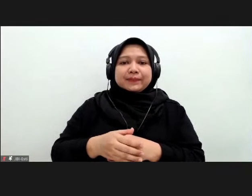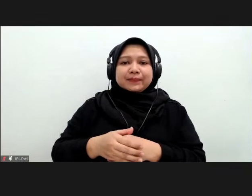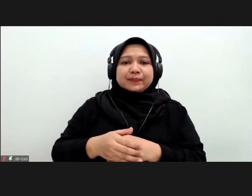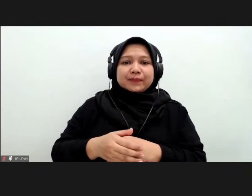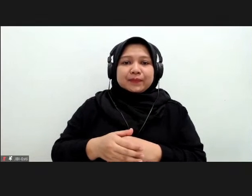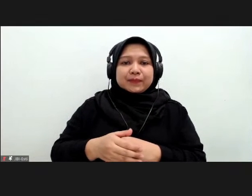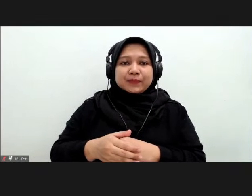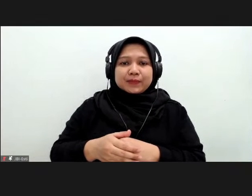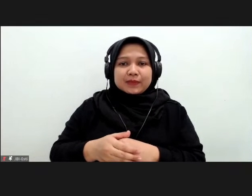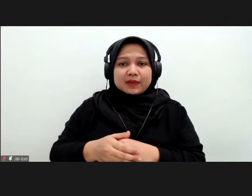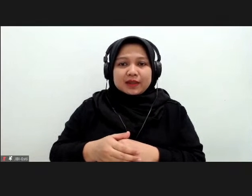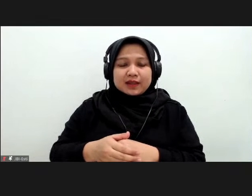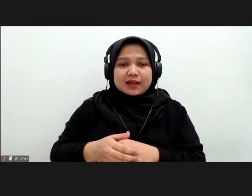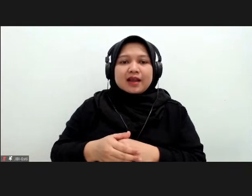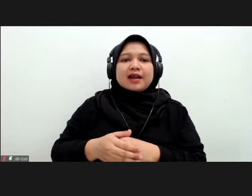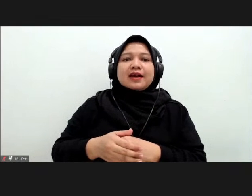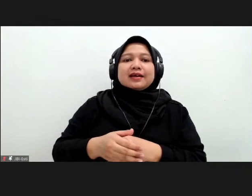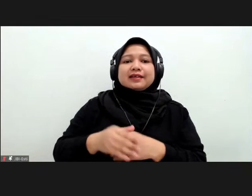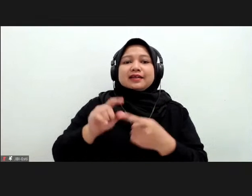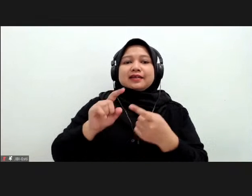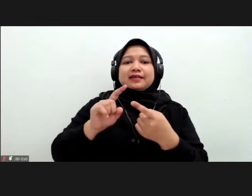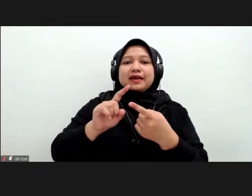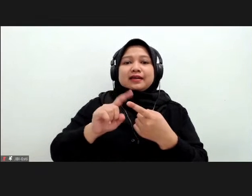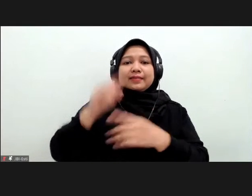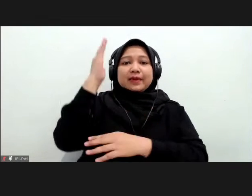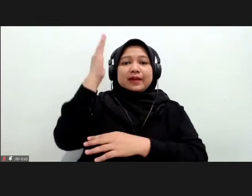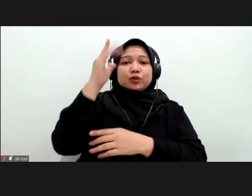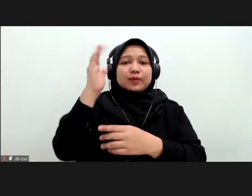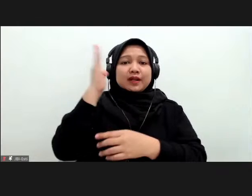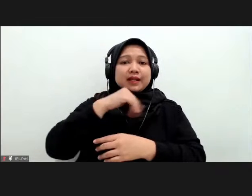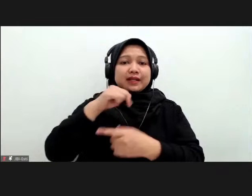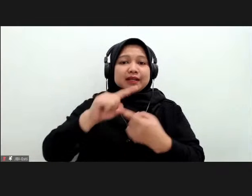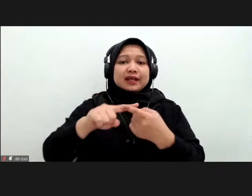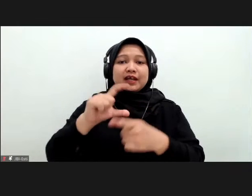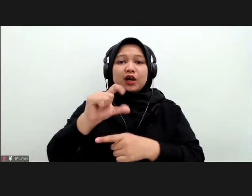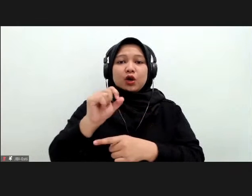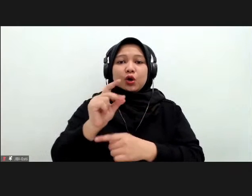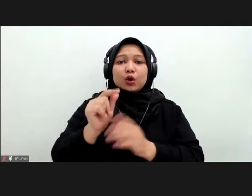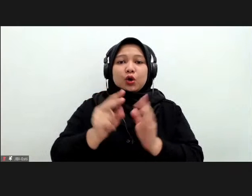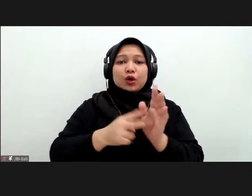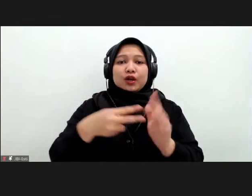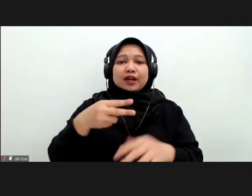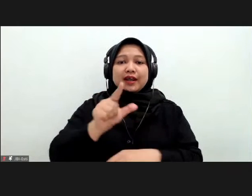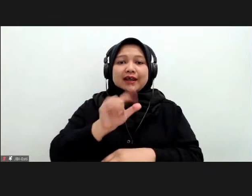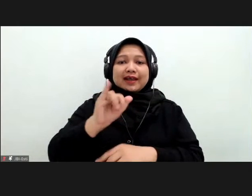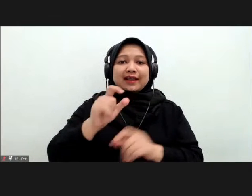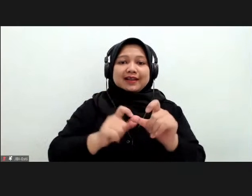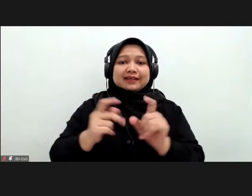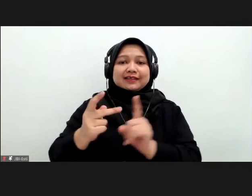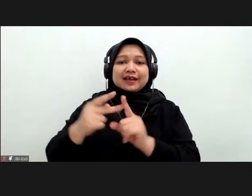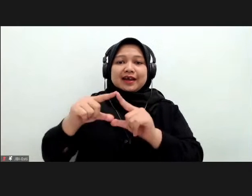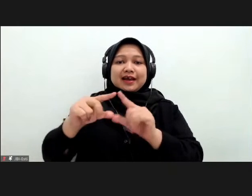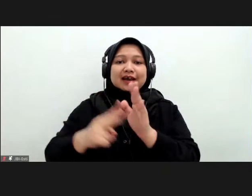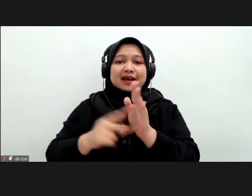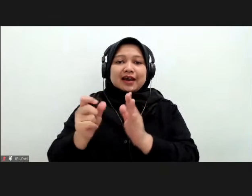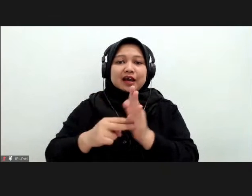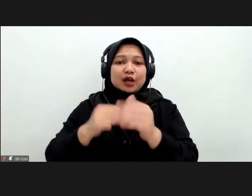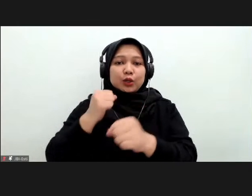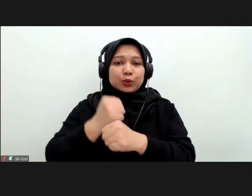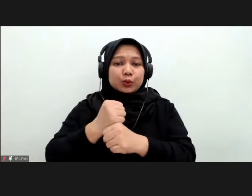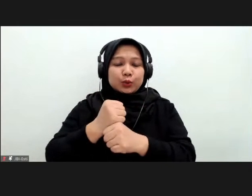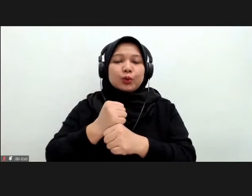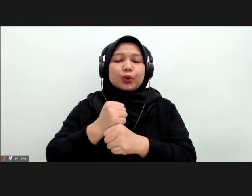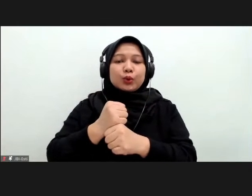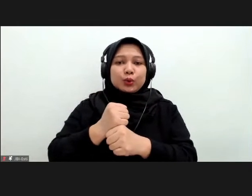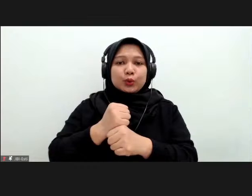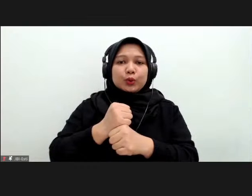from Public Virtue, and Ereto Nugroho from PSHK, as our resource person, will delve deep into these